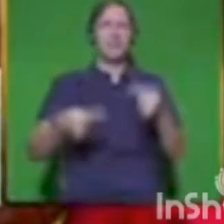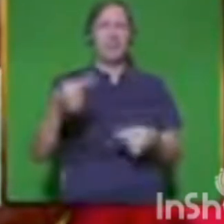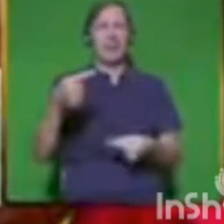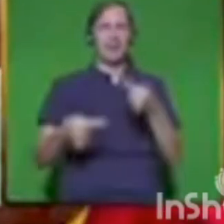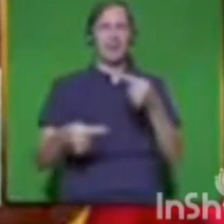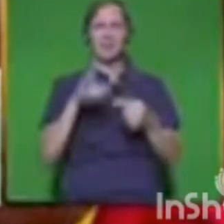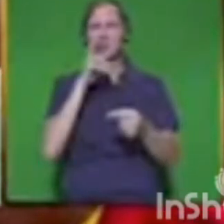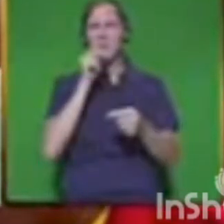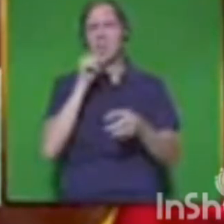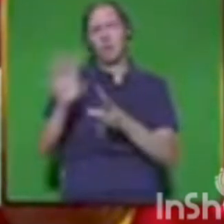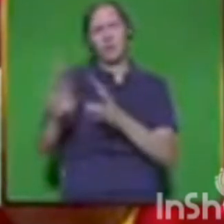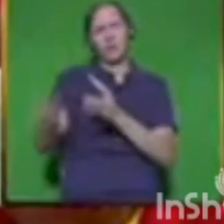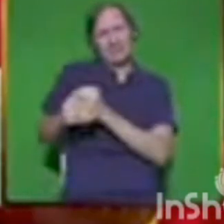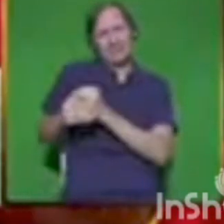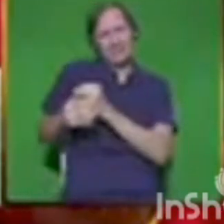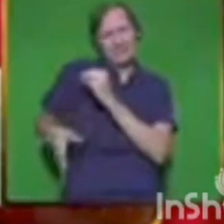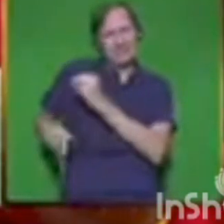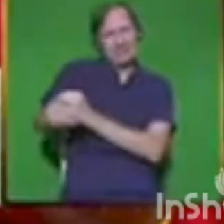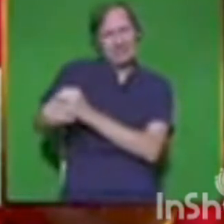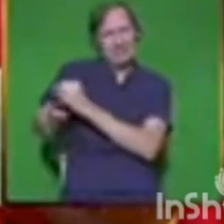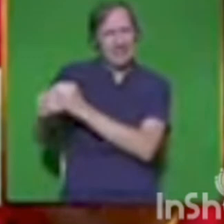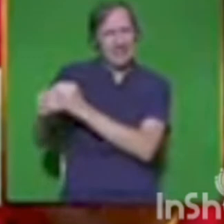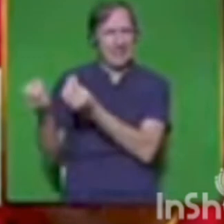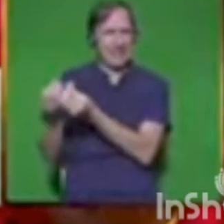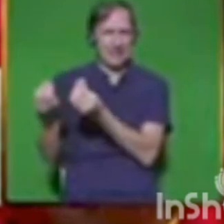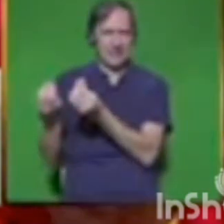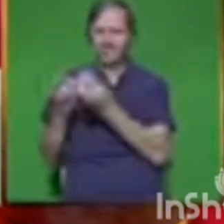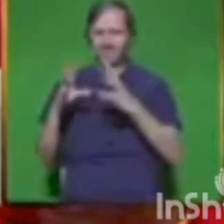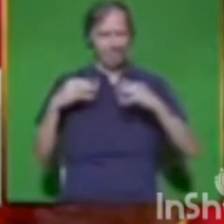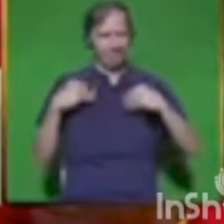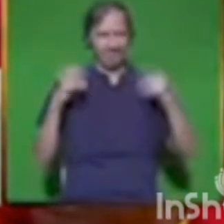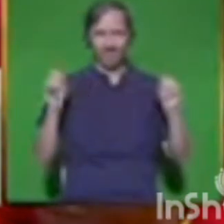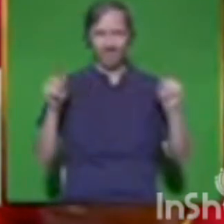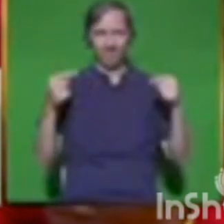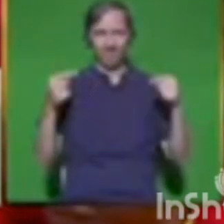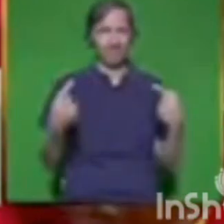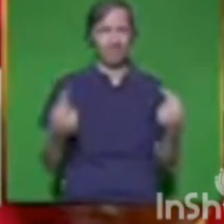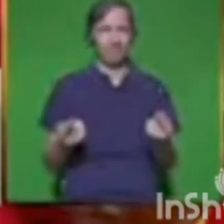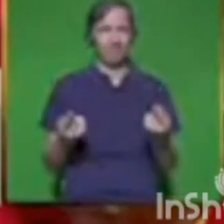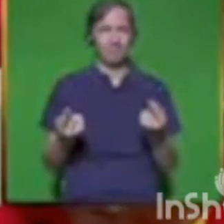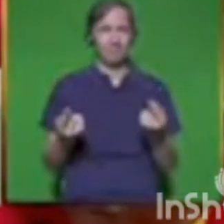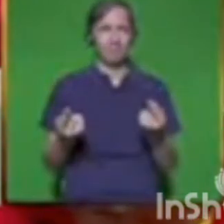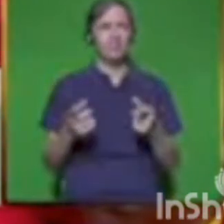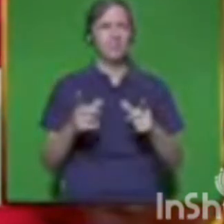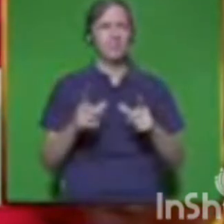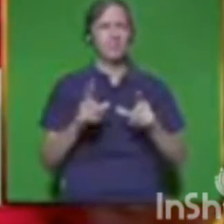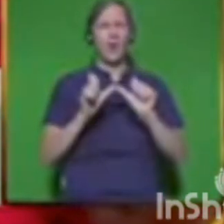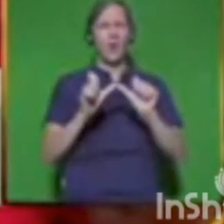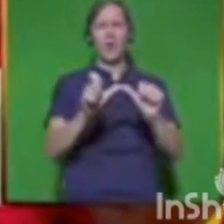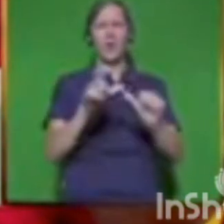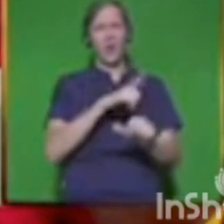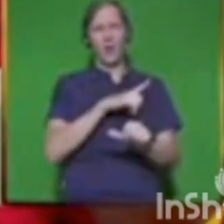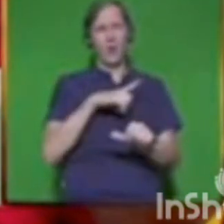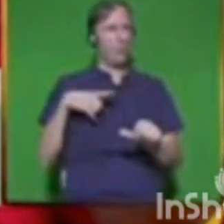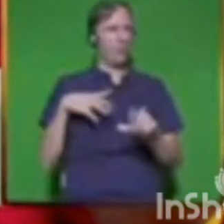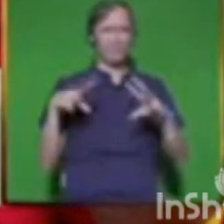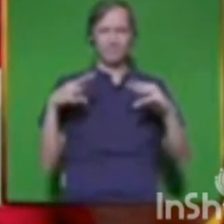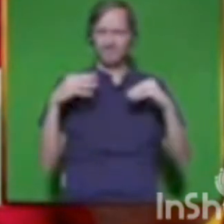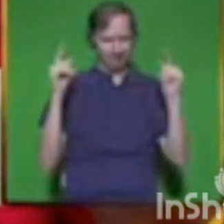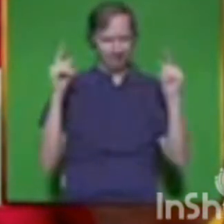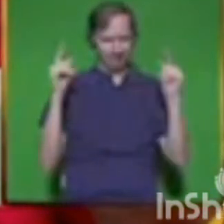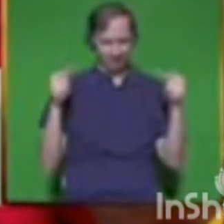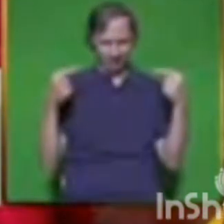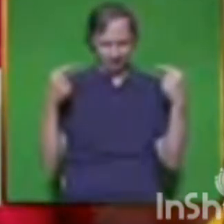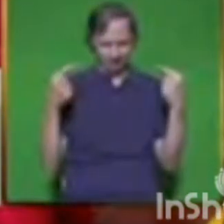about peripheral issues because it's got no value to it. It's unacceptable. It's been continuing for a while now. We can't accept it as members of Parliament.